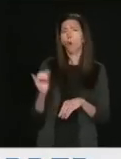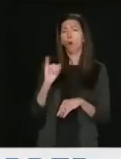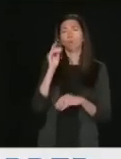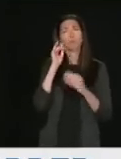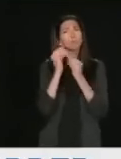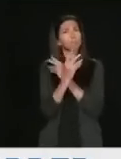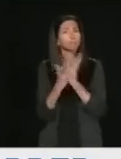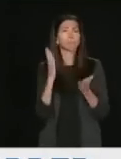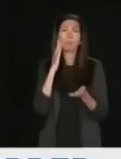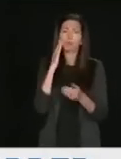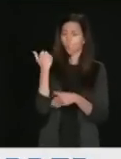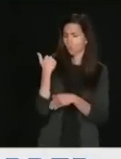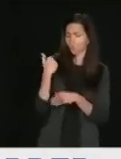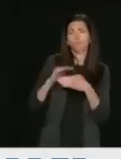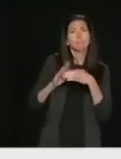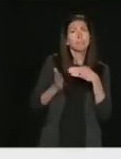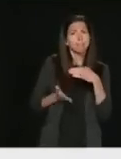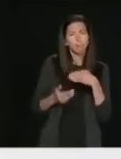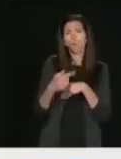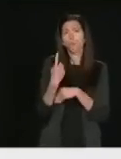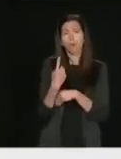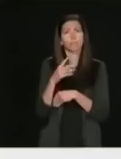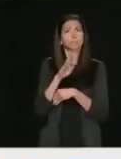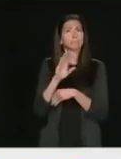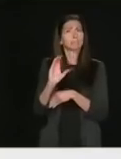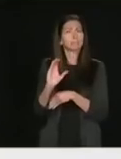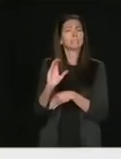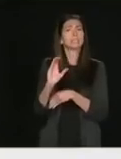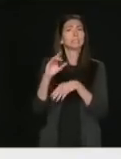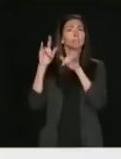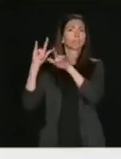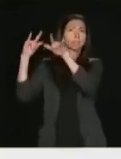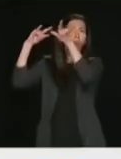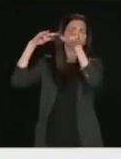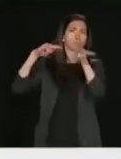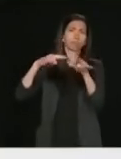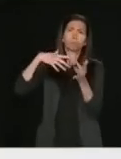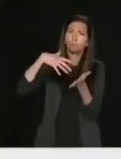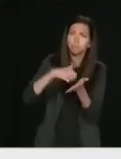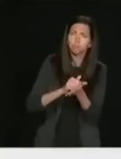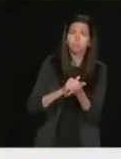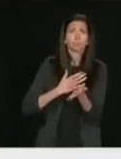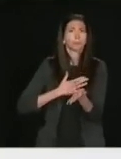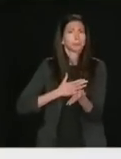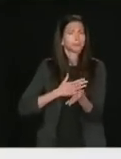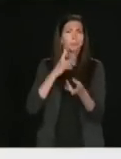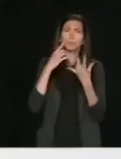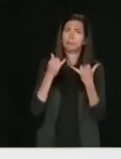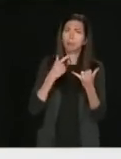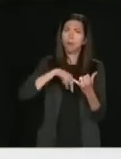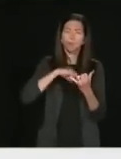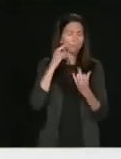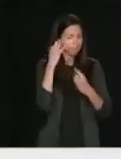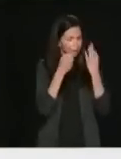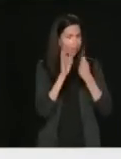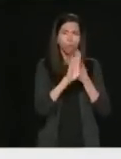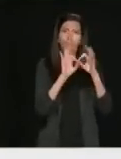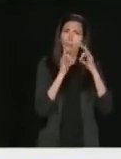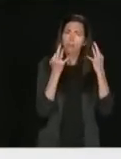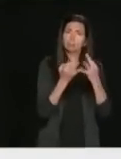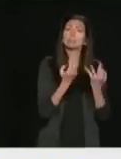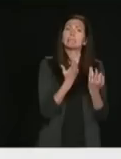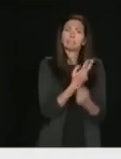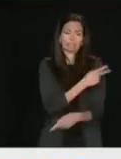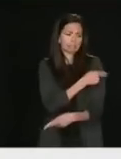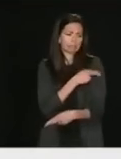the weekend. My thoughts and the thoughts of all Canadians are with the families of Captain Casey, Captain McDougall, and